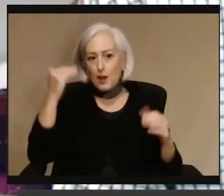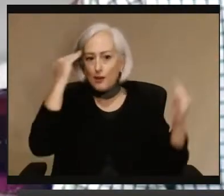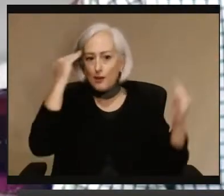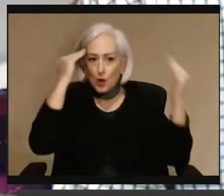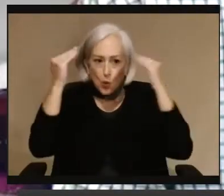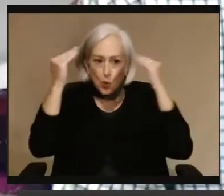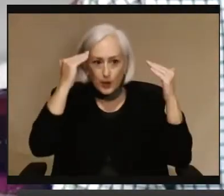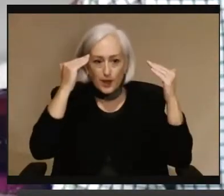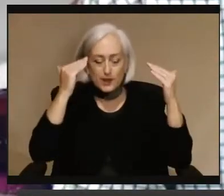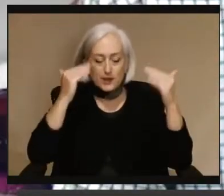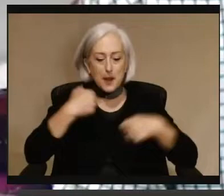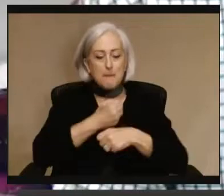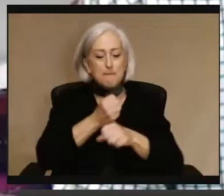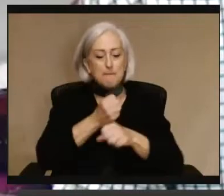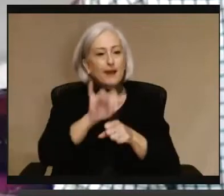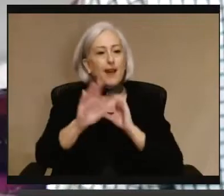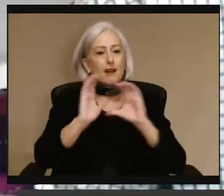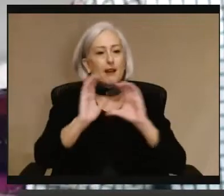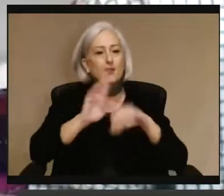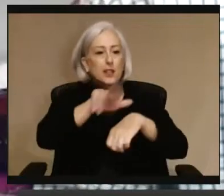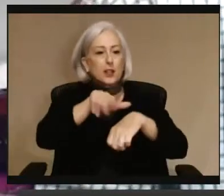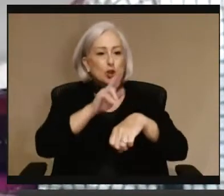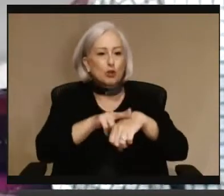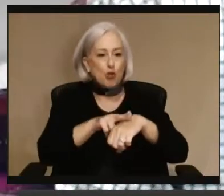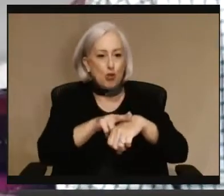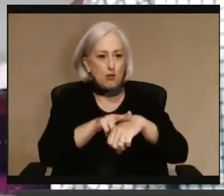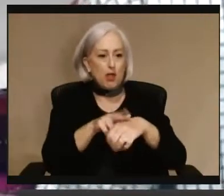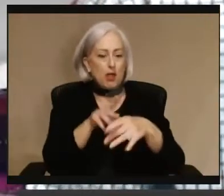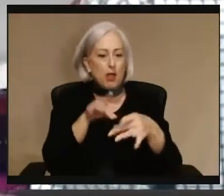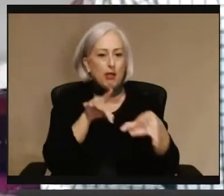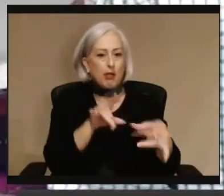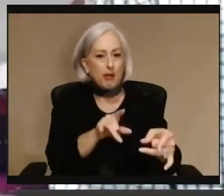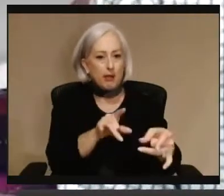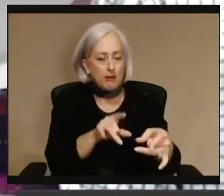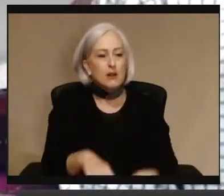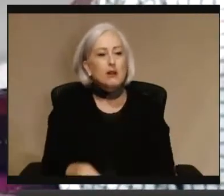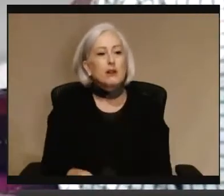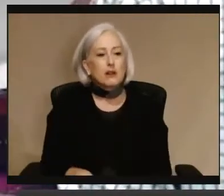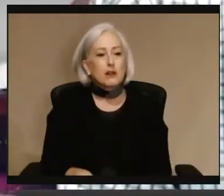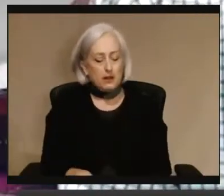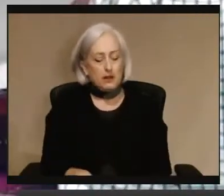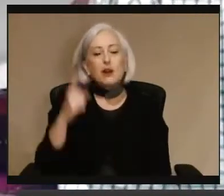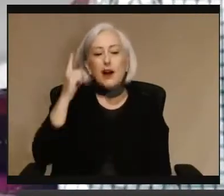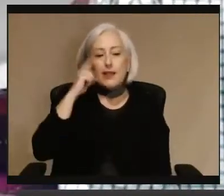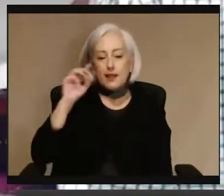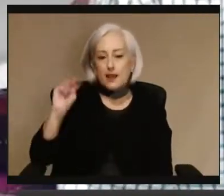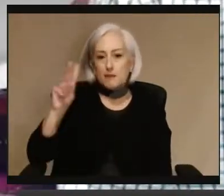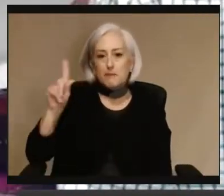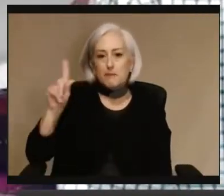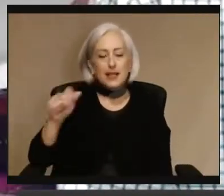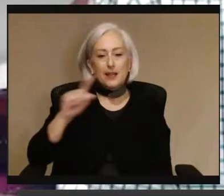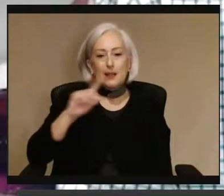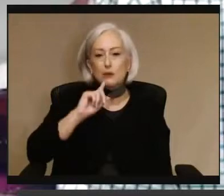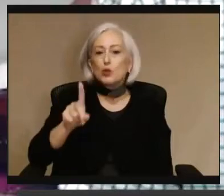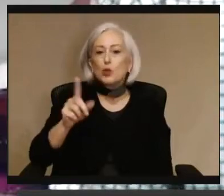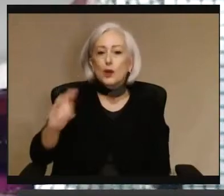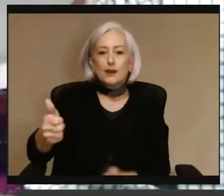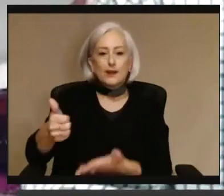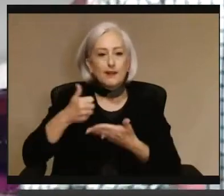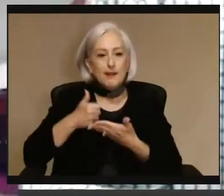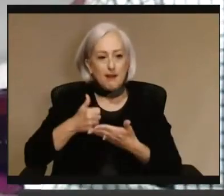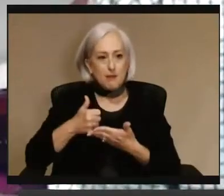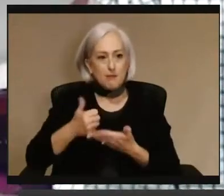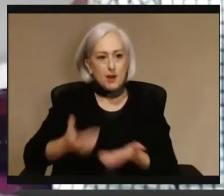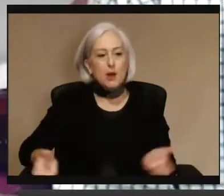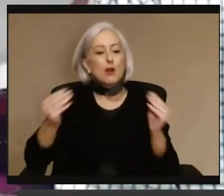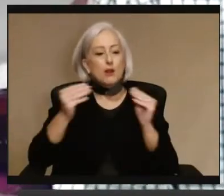Yeah, I think, excuse me, Kelly, but I think the media will be a big player in that. And the more the